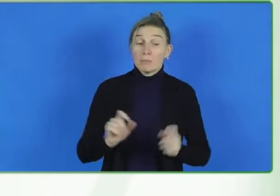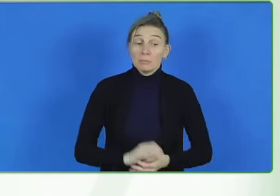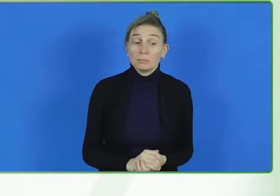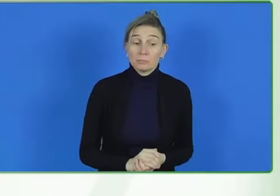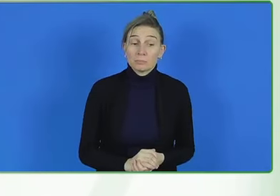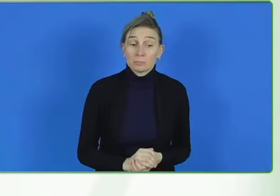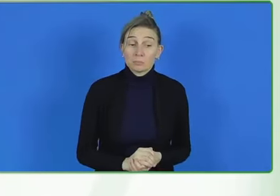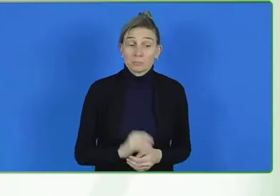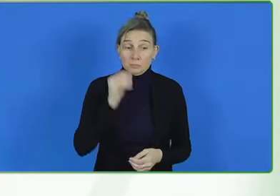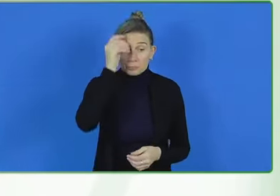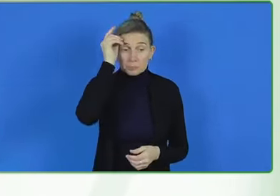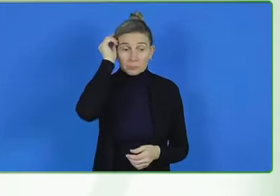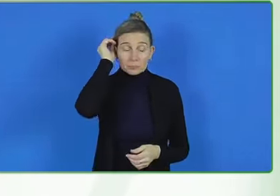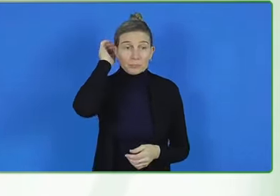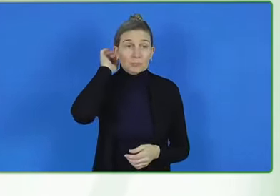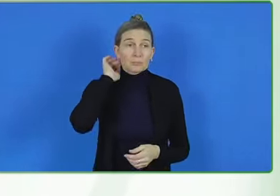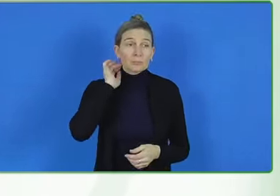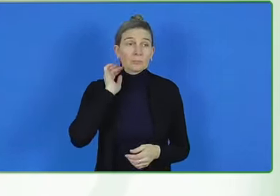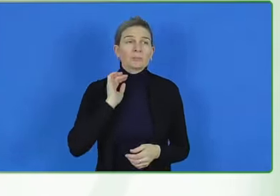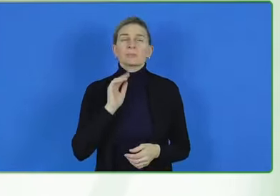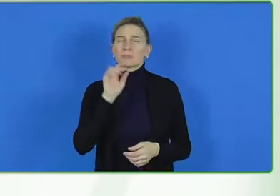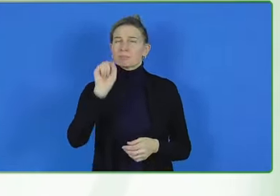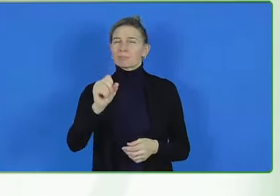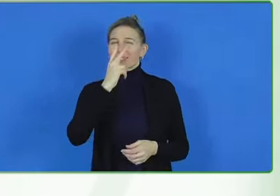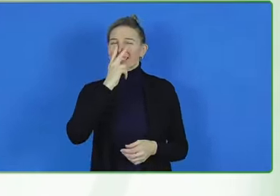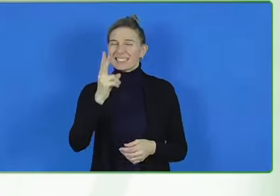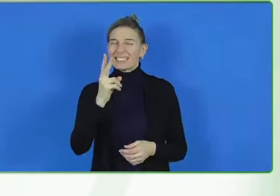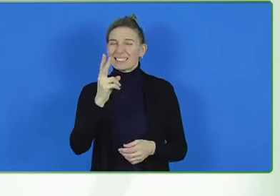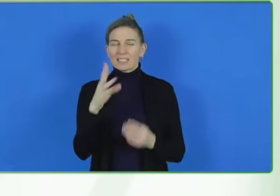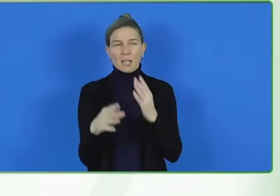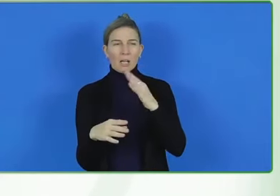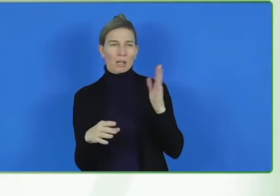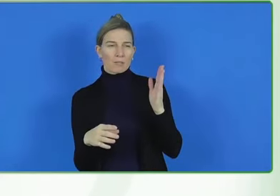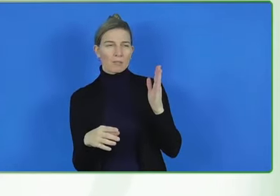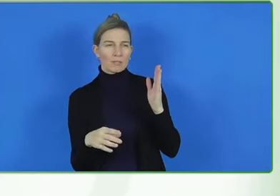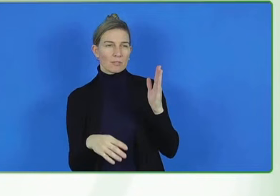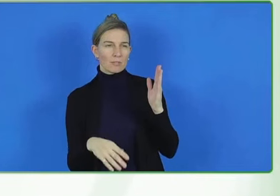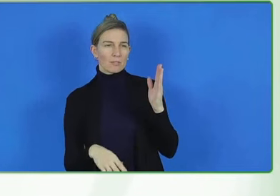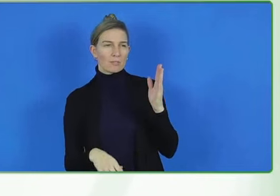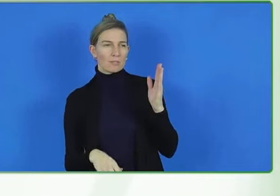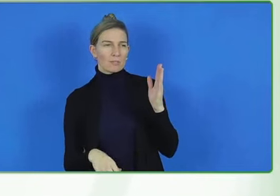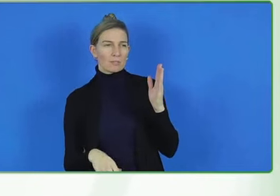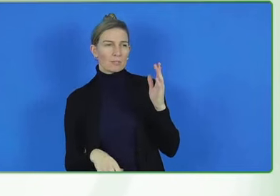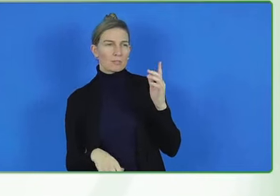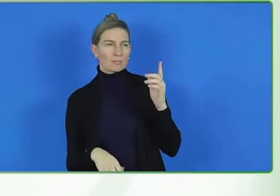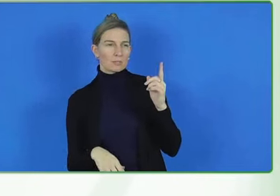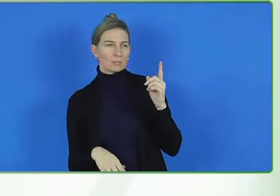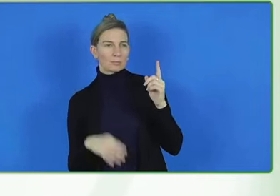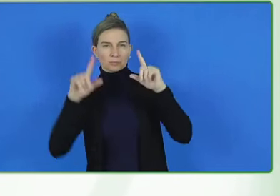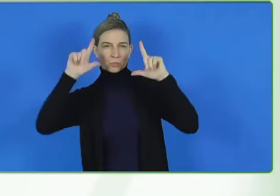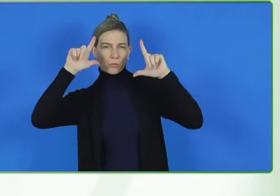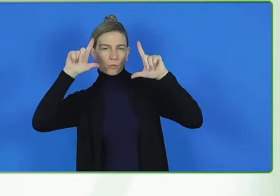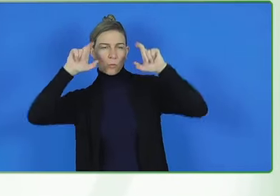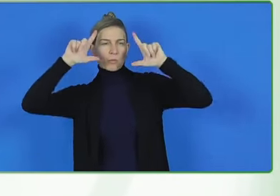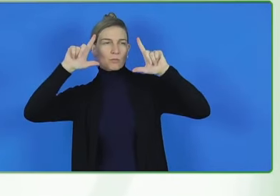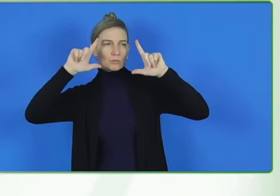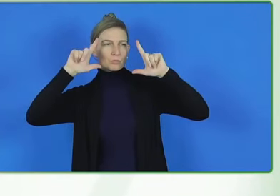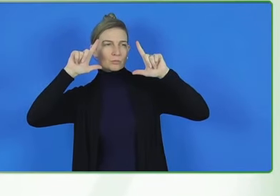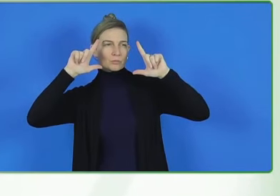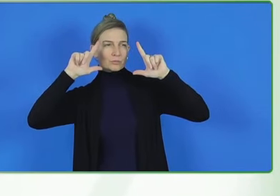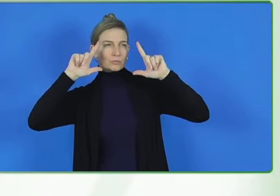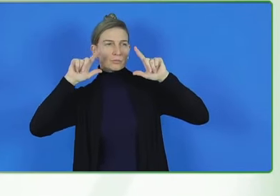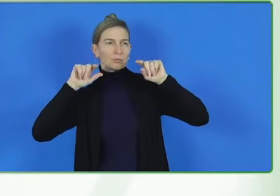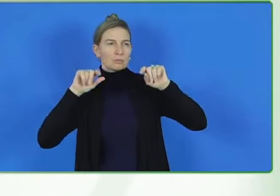left, I have put up a photograph that shows this kind of situation where video